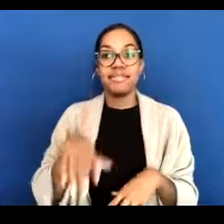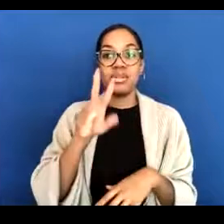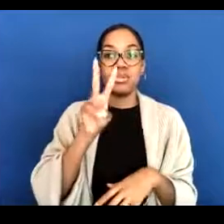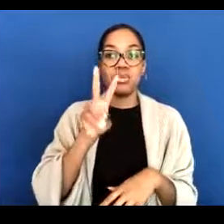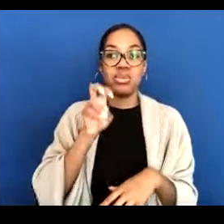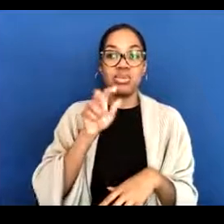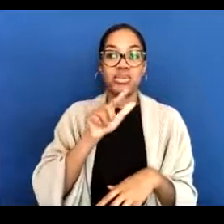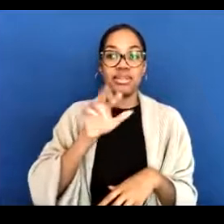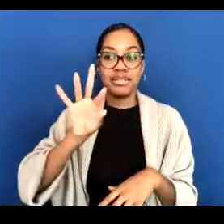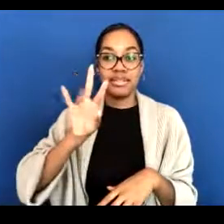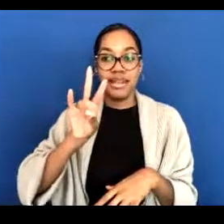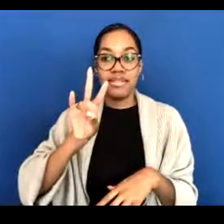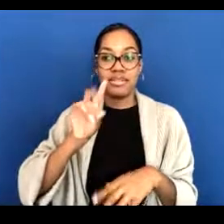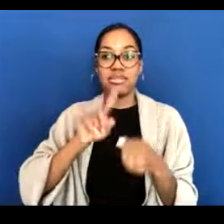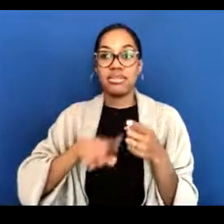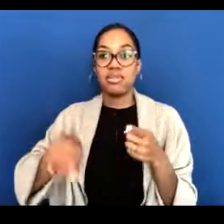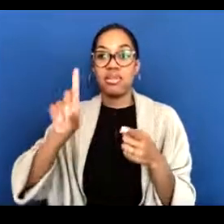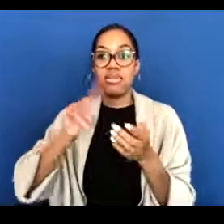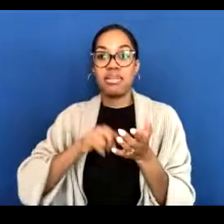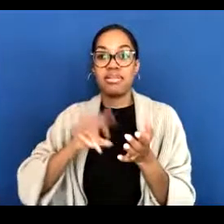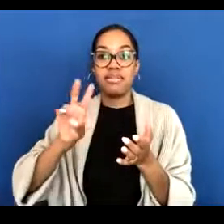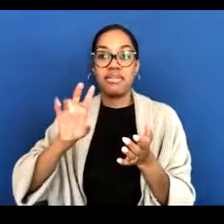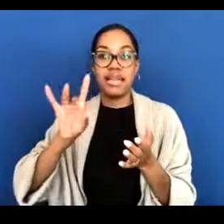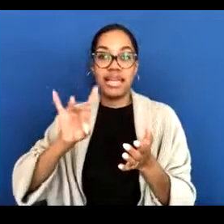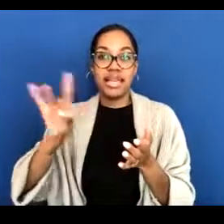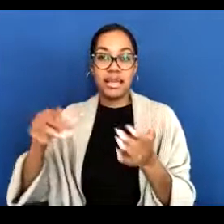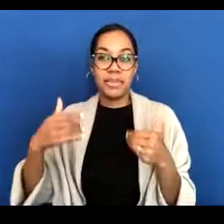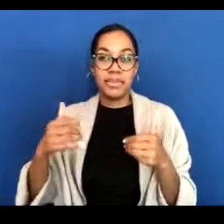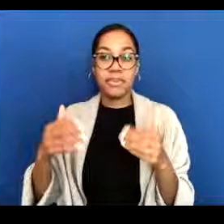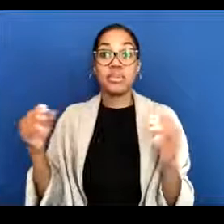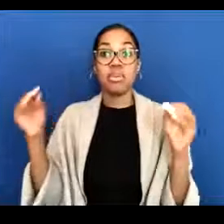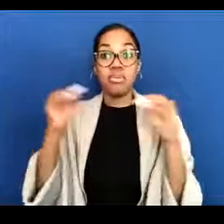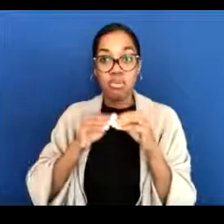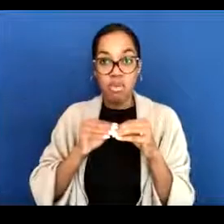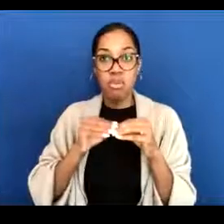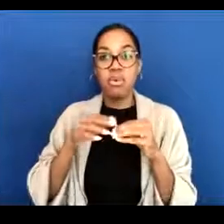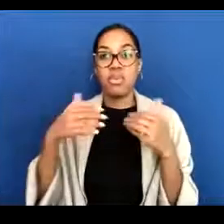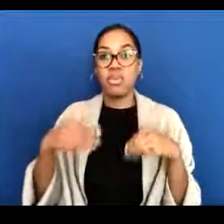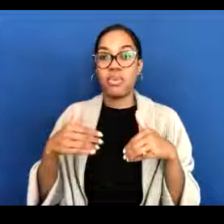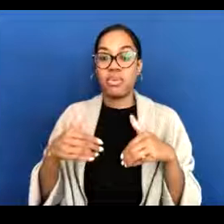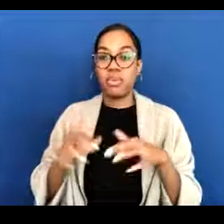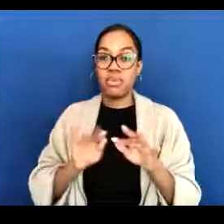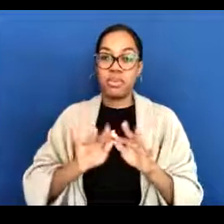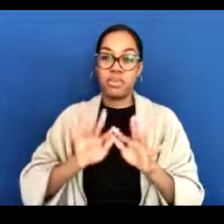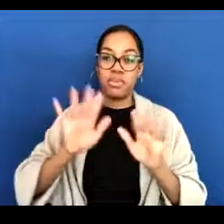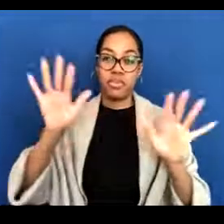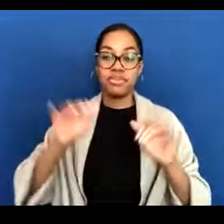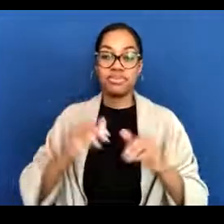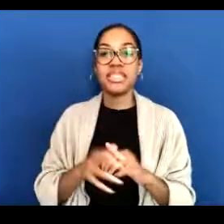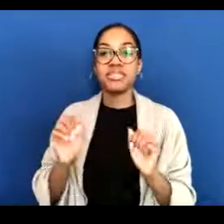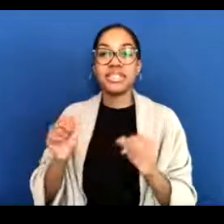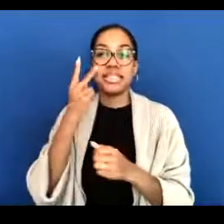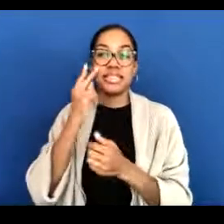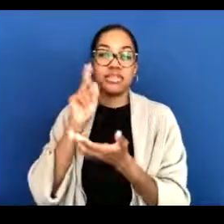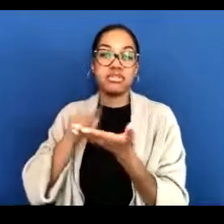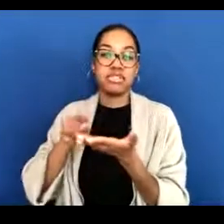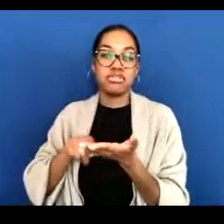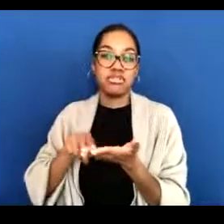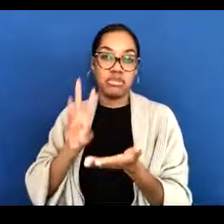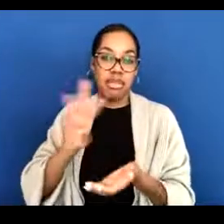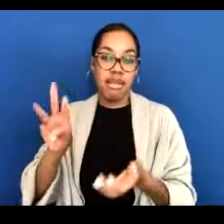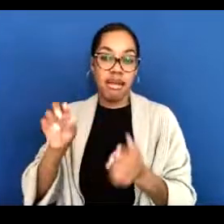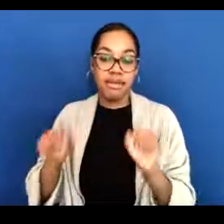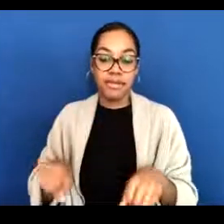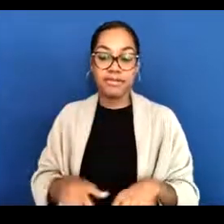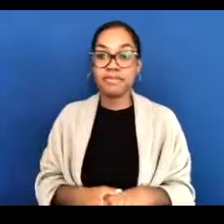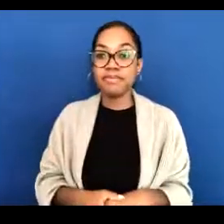2019. And their research is online if you do a search for their names there. Now, the National Weather Service radar